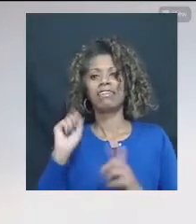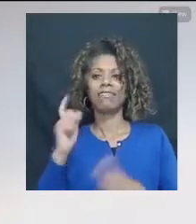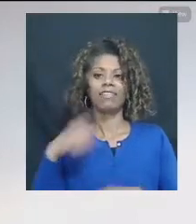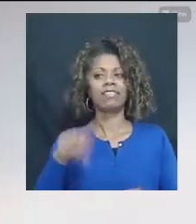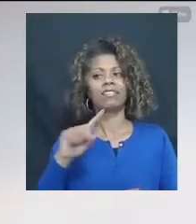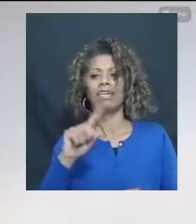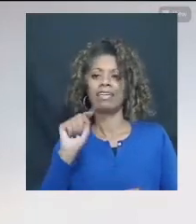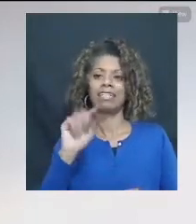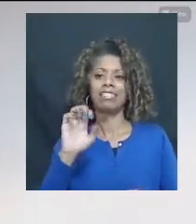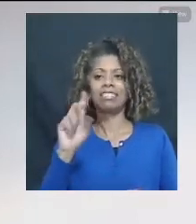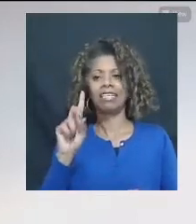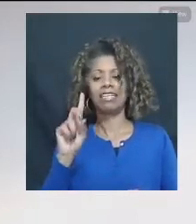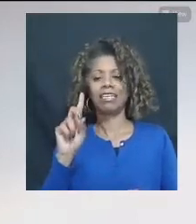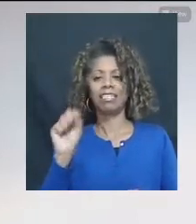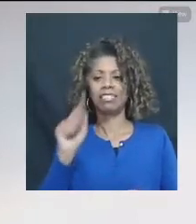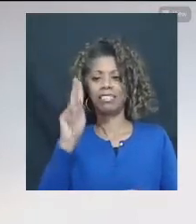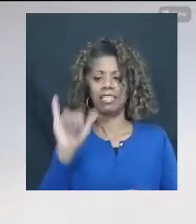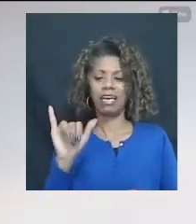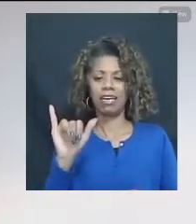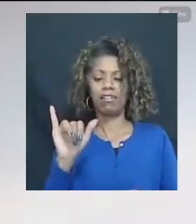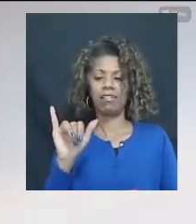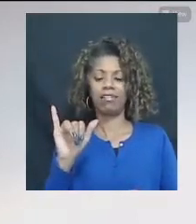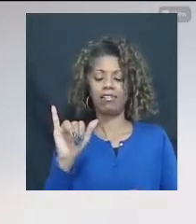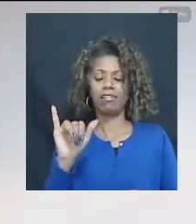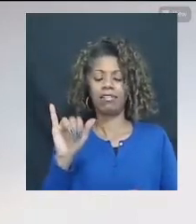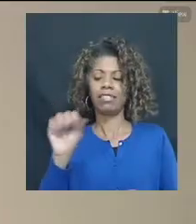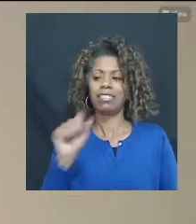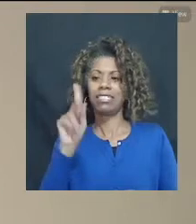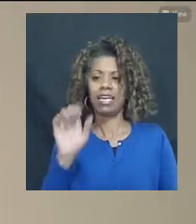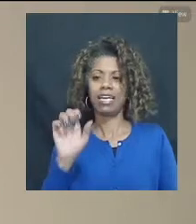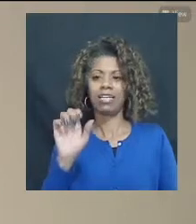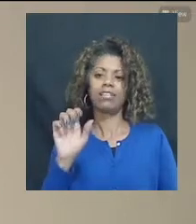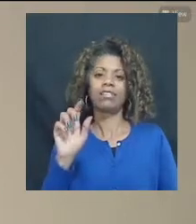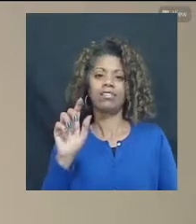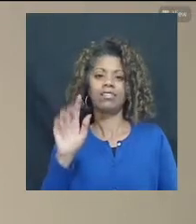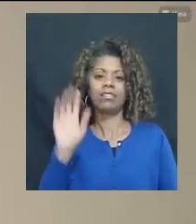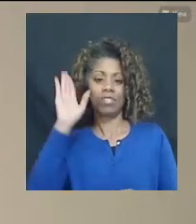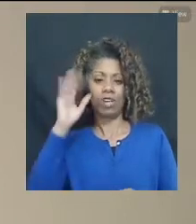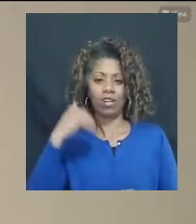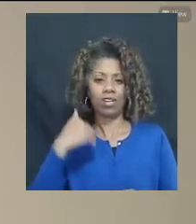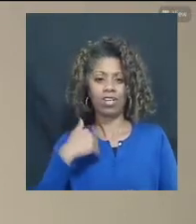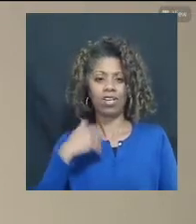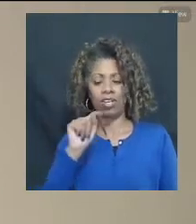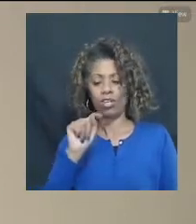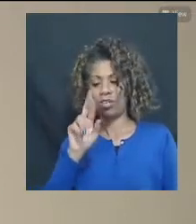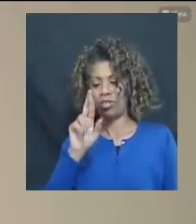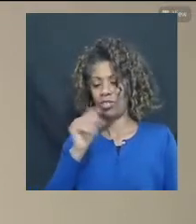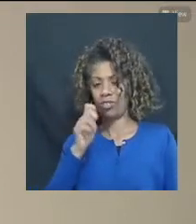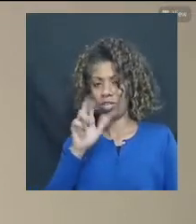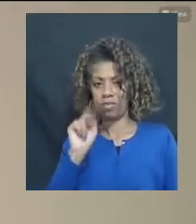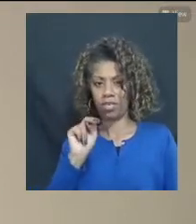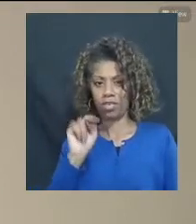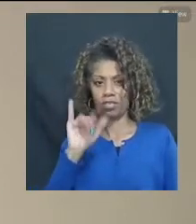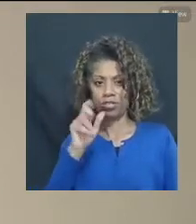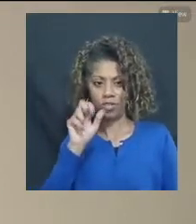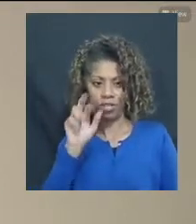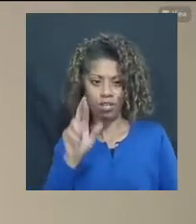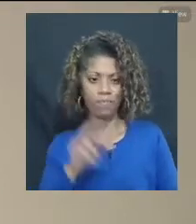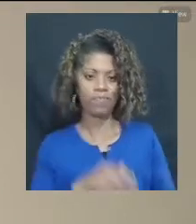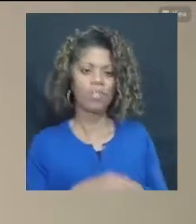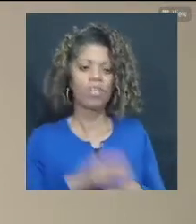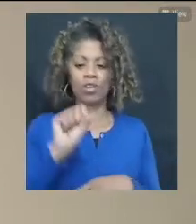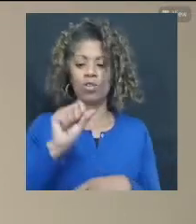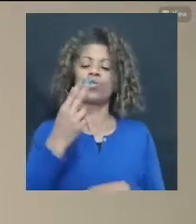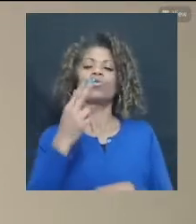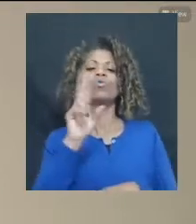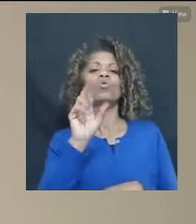into the Q&A. I welcome Trabian Shorters. Awesome. Thank you, Jade. Super excited to be able to share this content